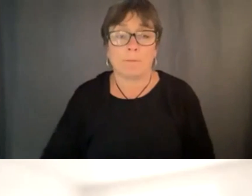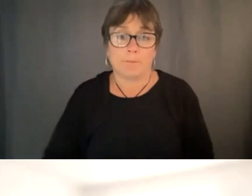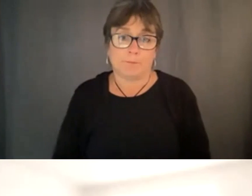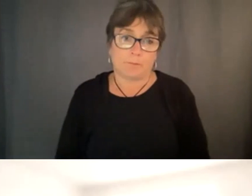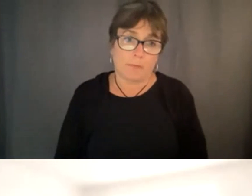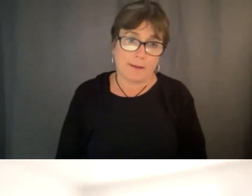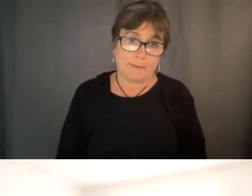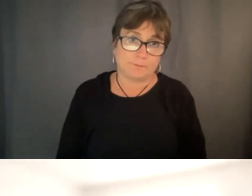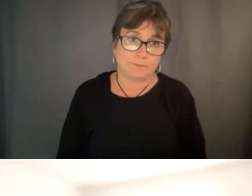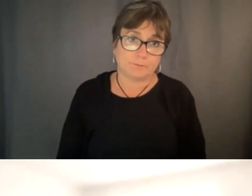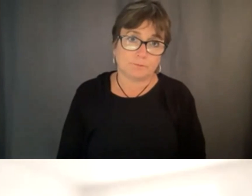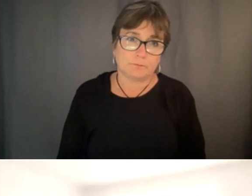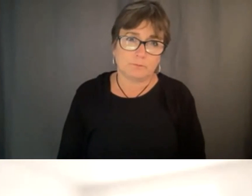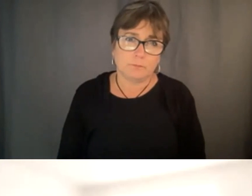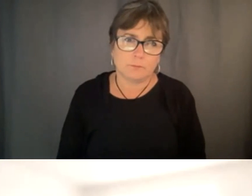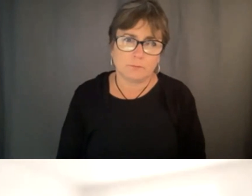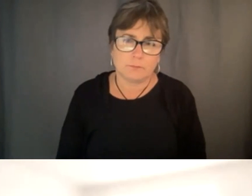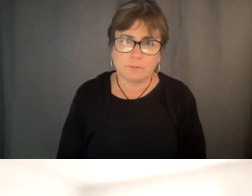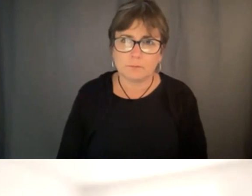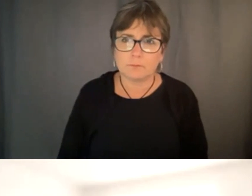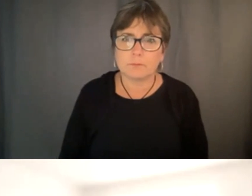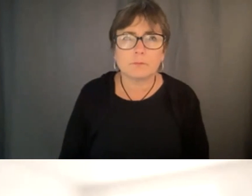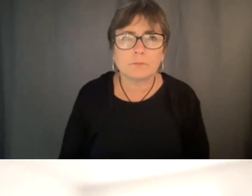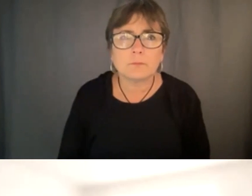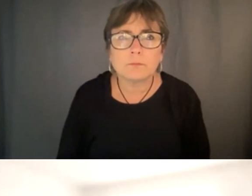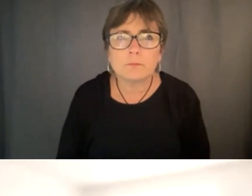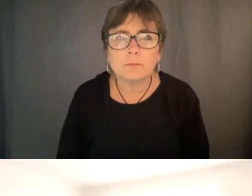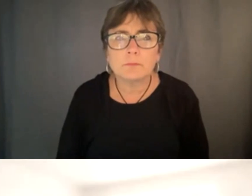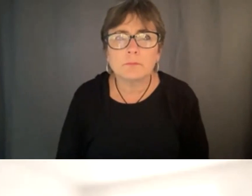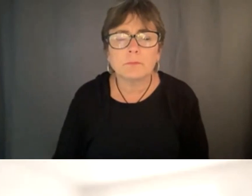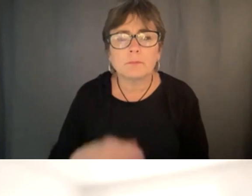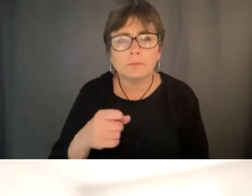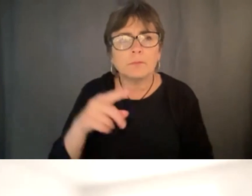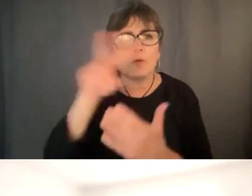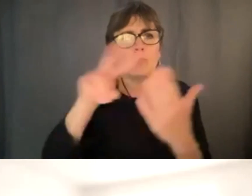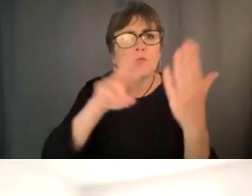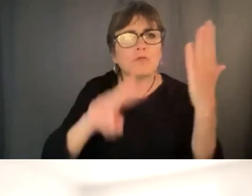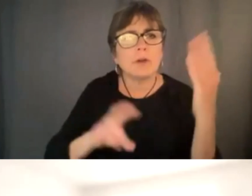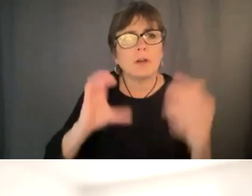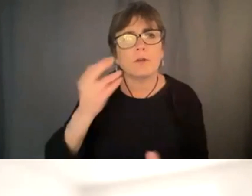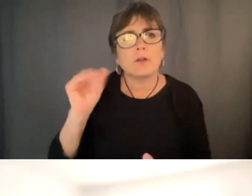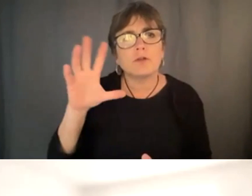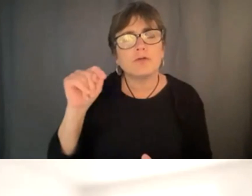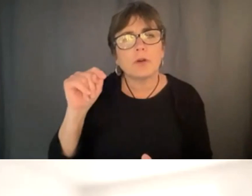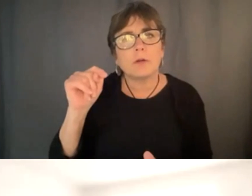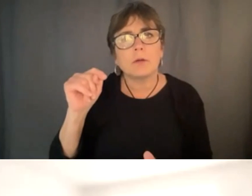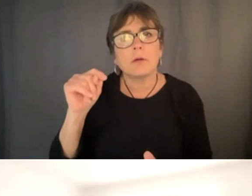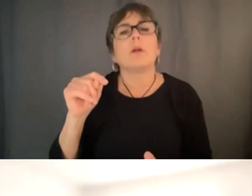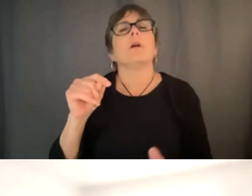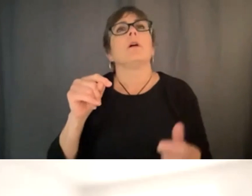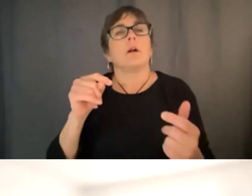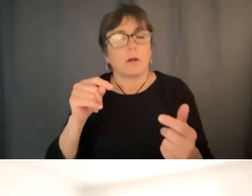A scouter. I love that. Giving you a place, giving youth a place to fail safely. That's